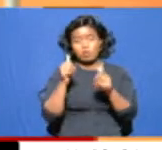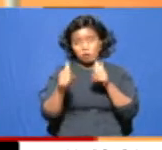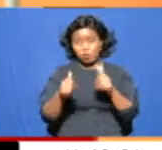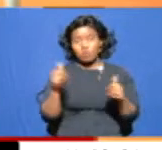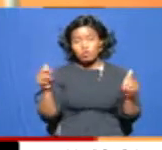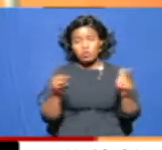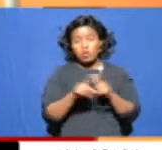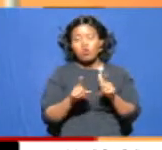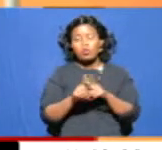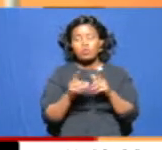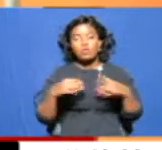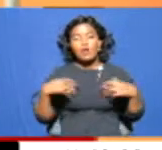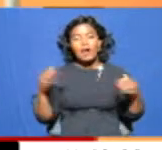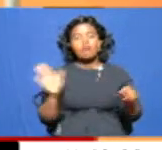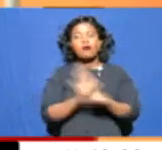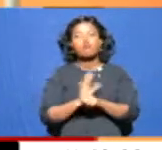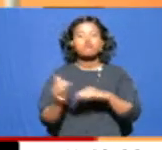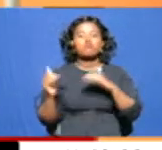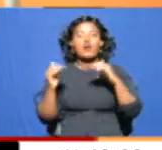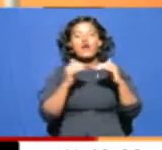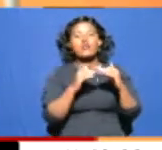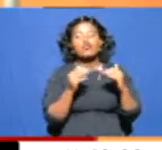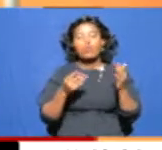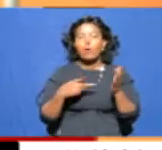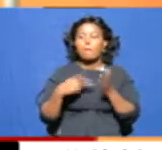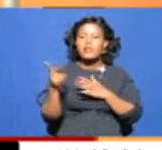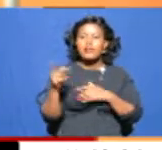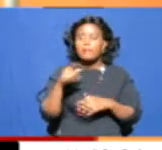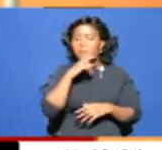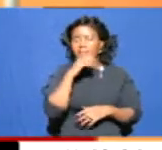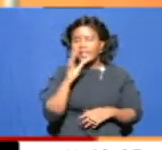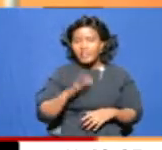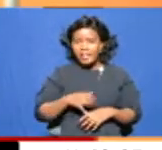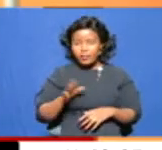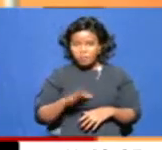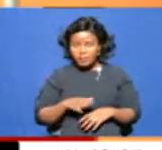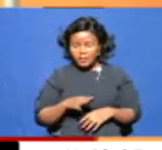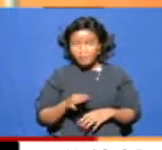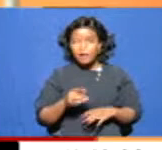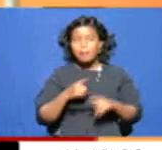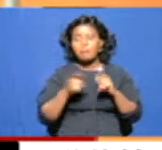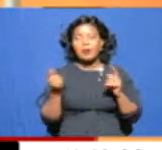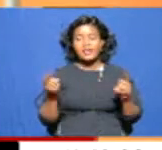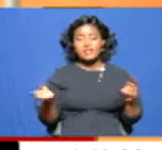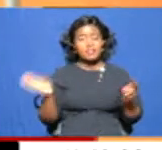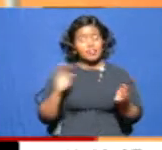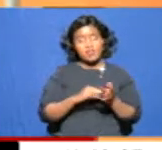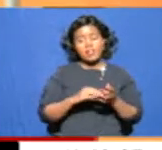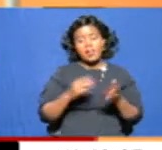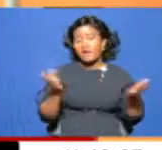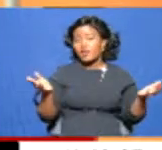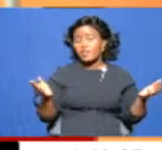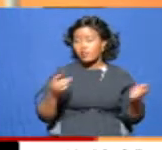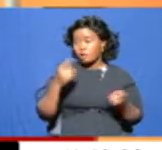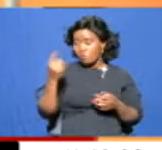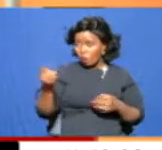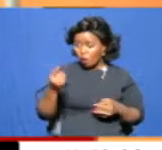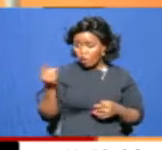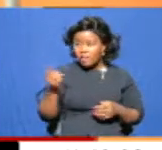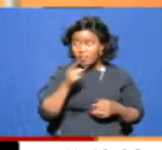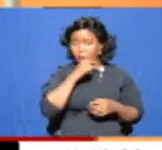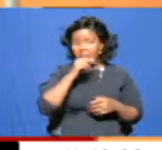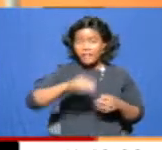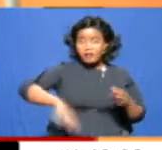whole debate of equal pay for both men and women, but then again, you find that it's only the men's, you know, football that is, you know,